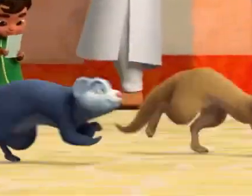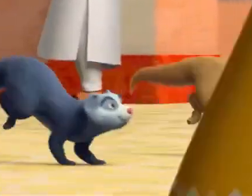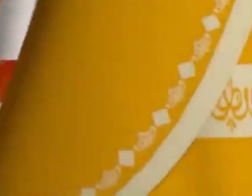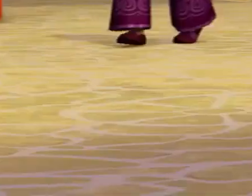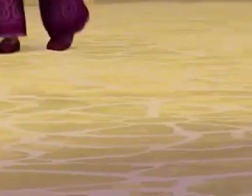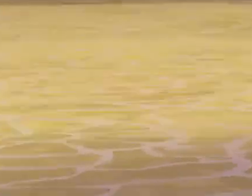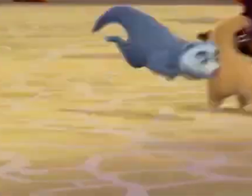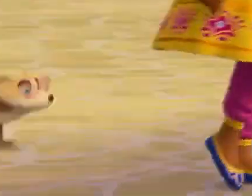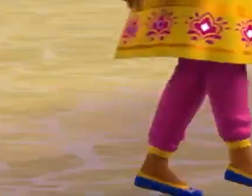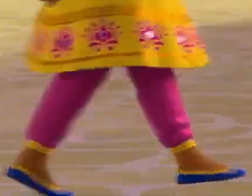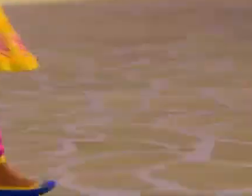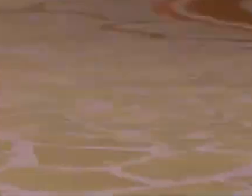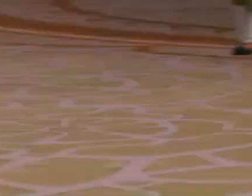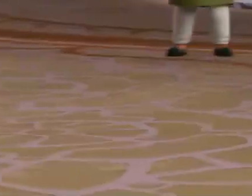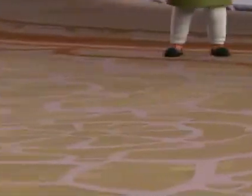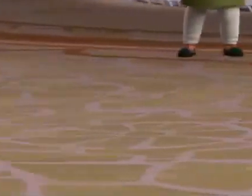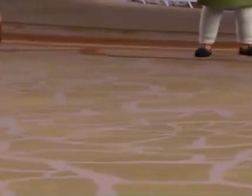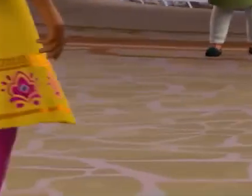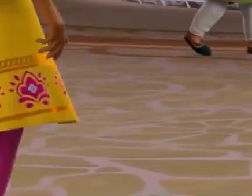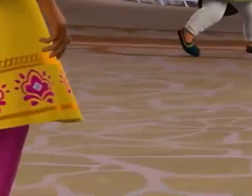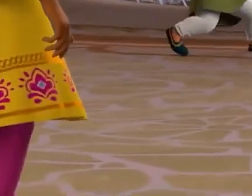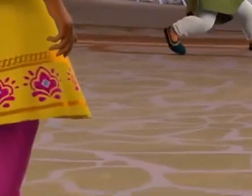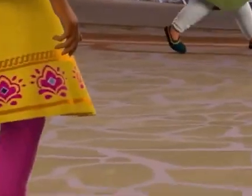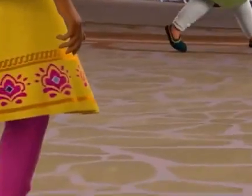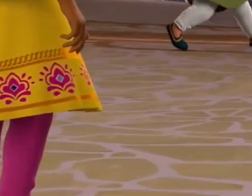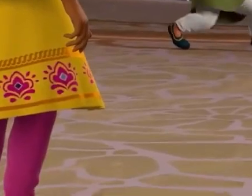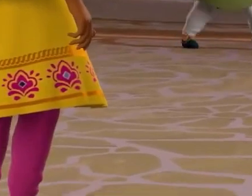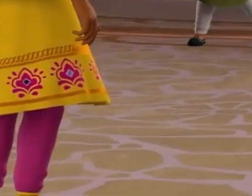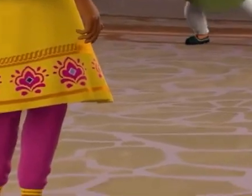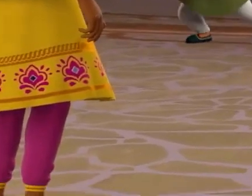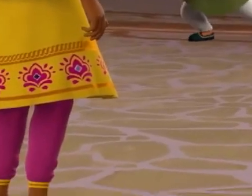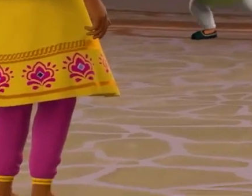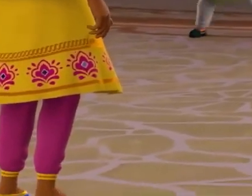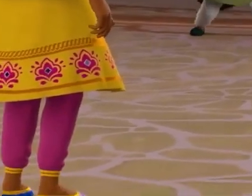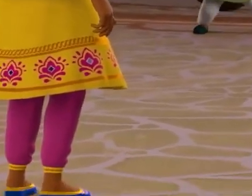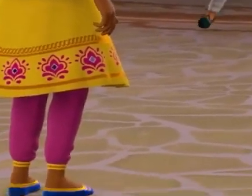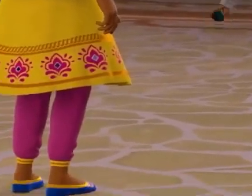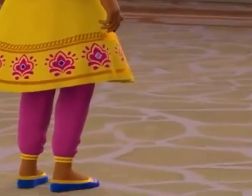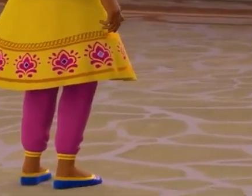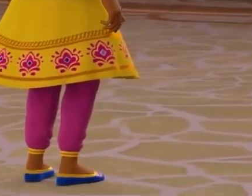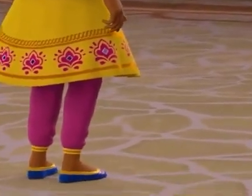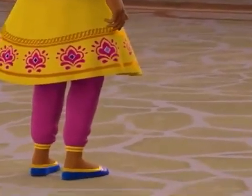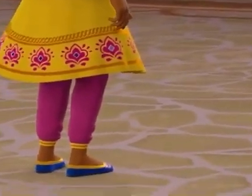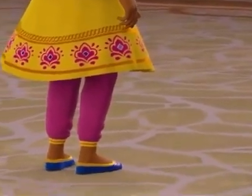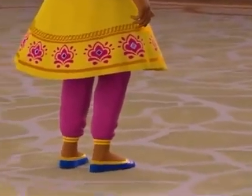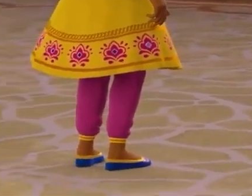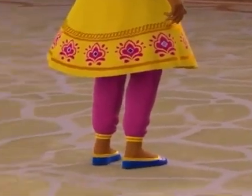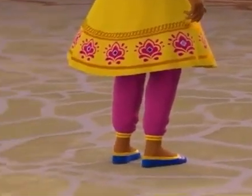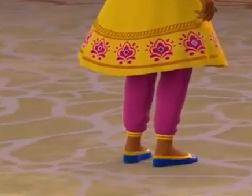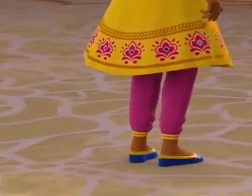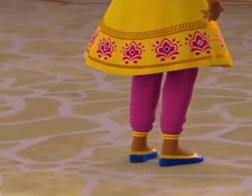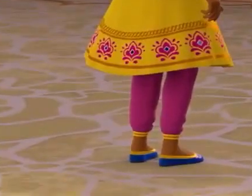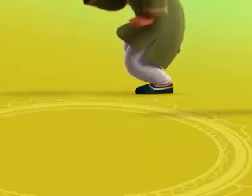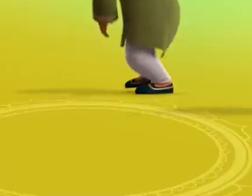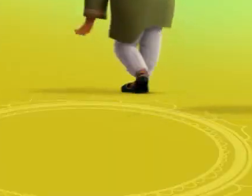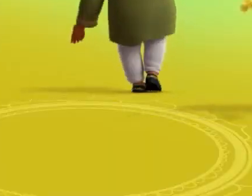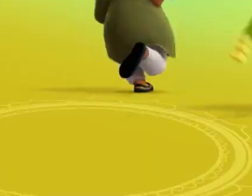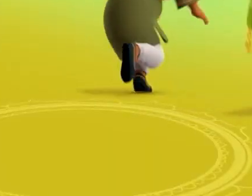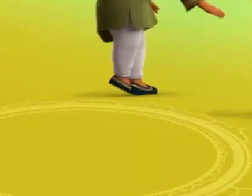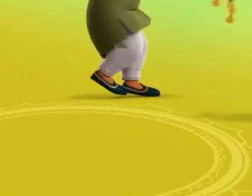and greetings all around for everyone we meet. Eid Mubarak, Eid Mubarak, let's enjoy the day and